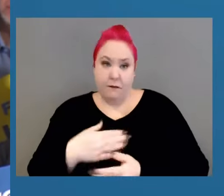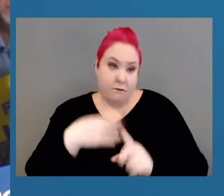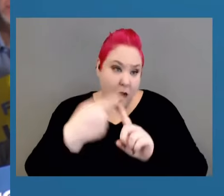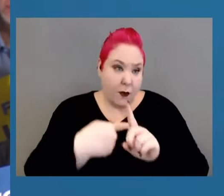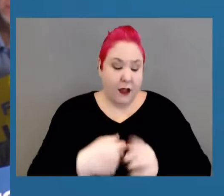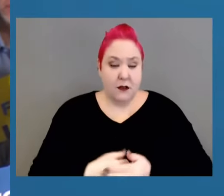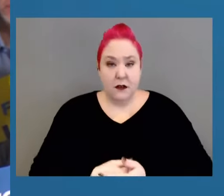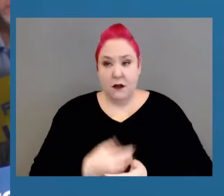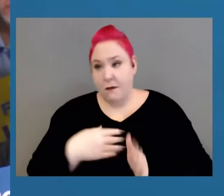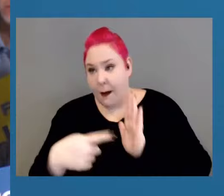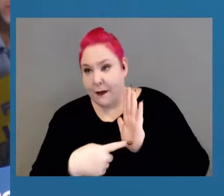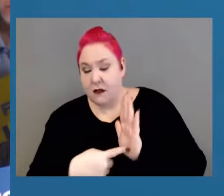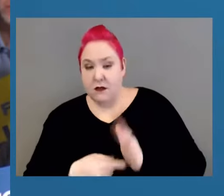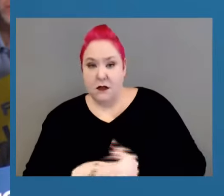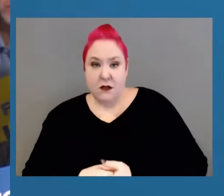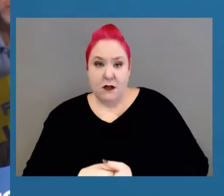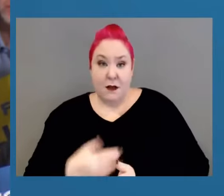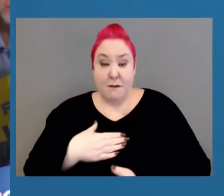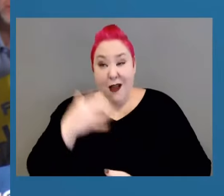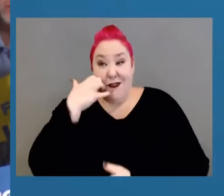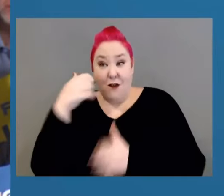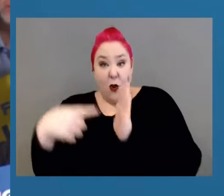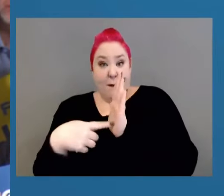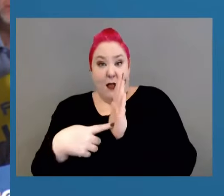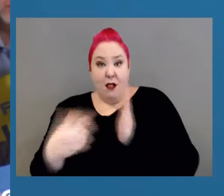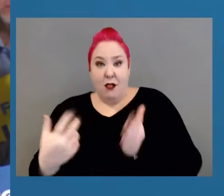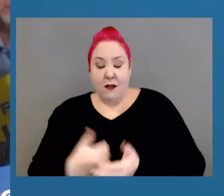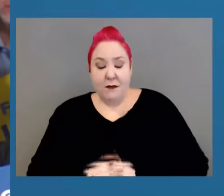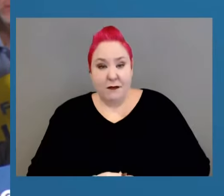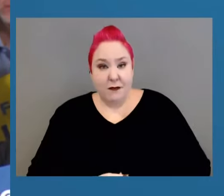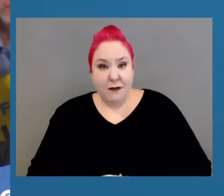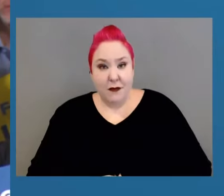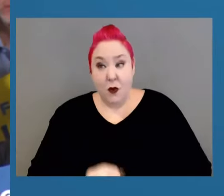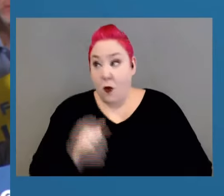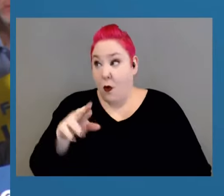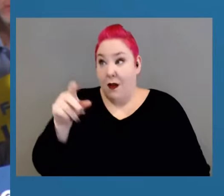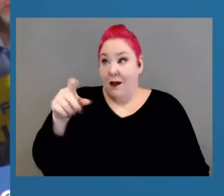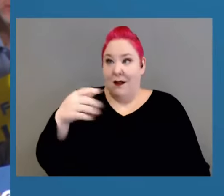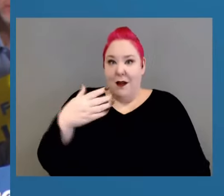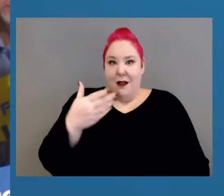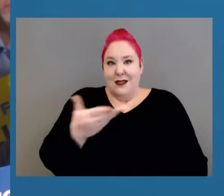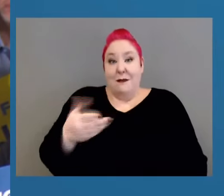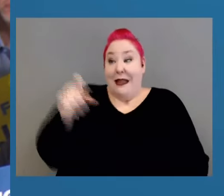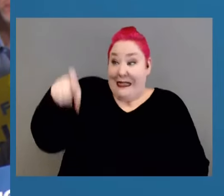my phone bill, all a necessary need that I have.